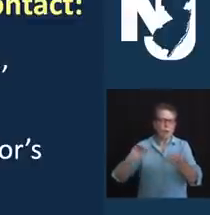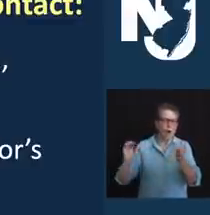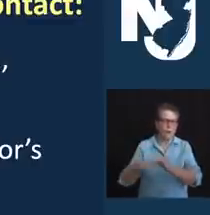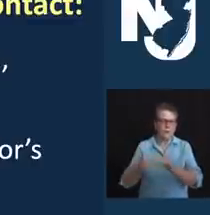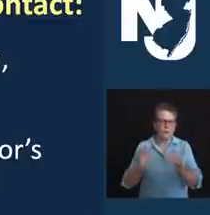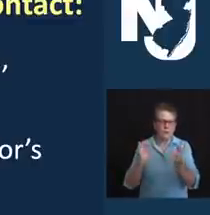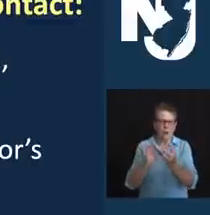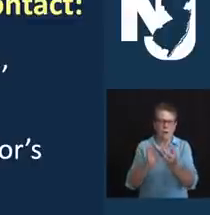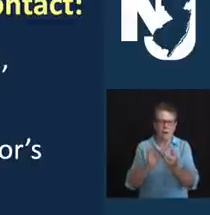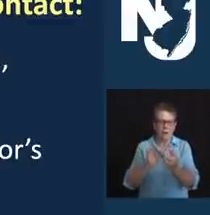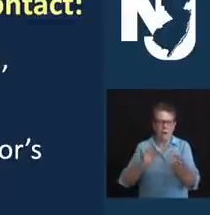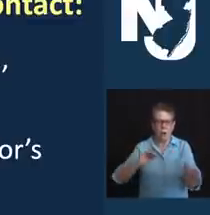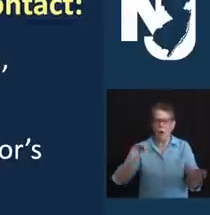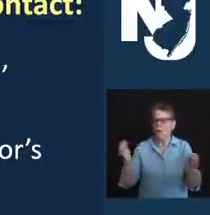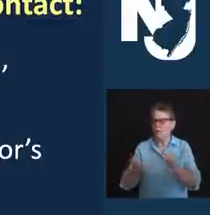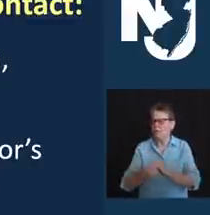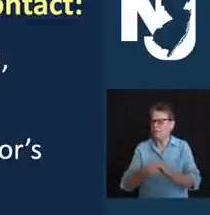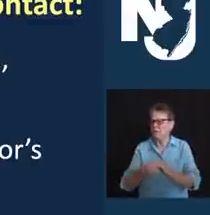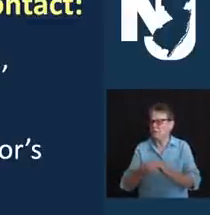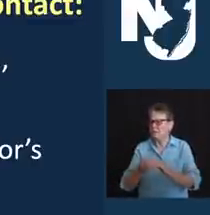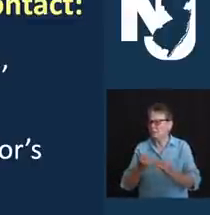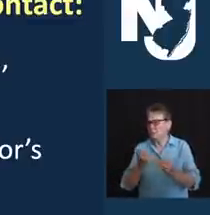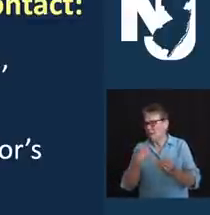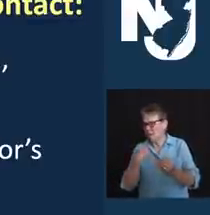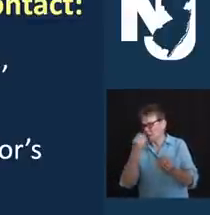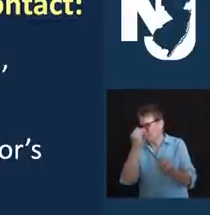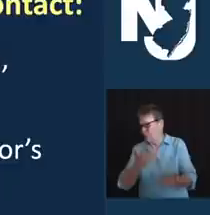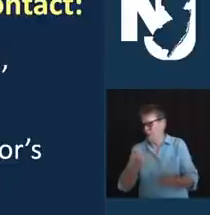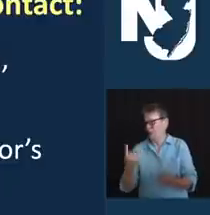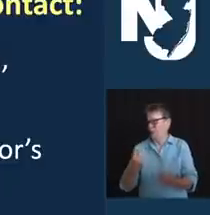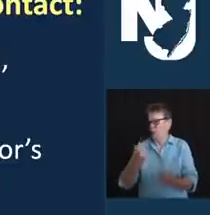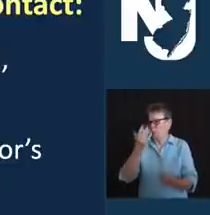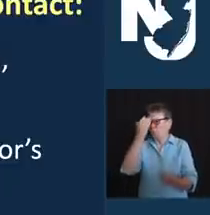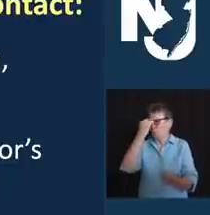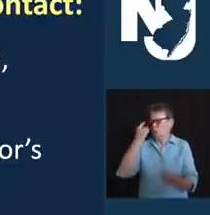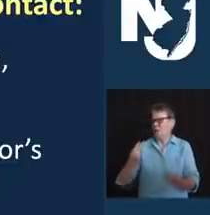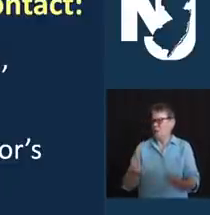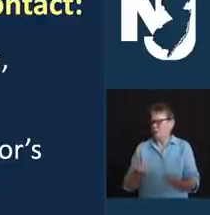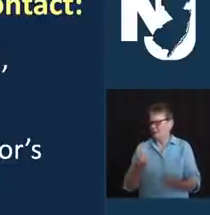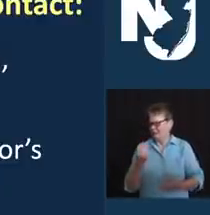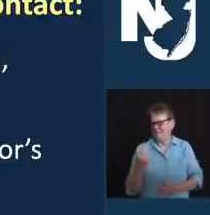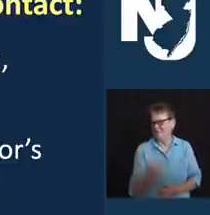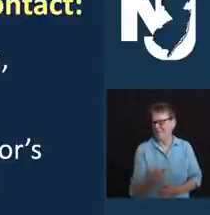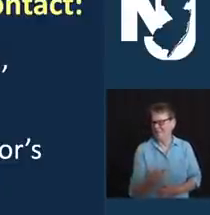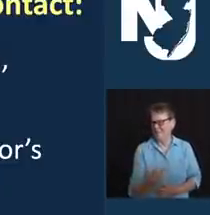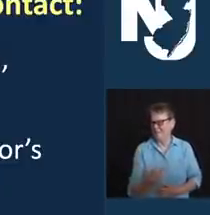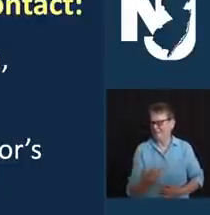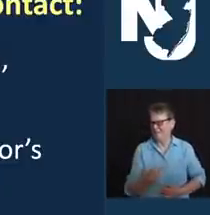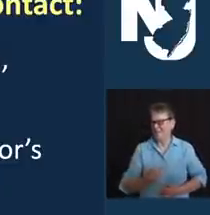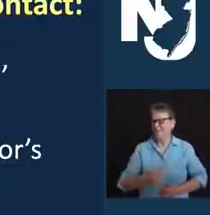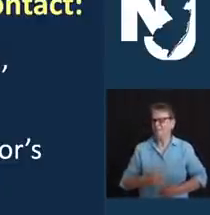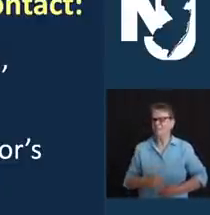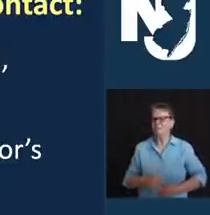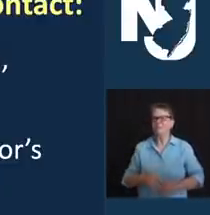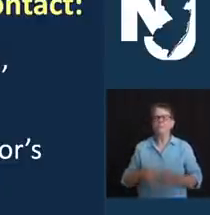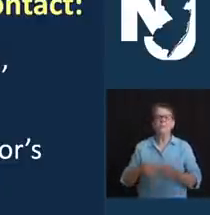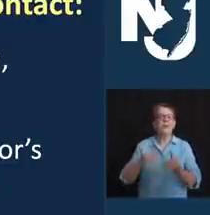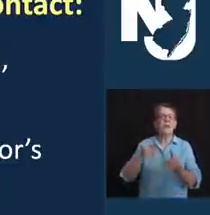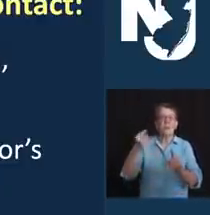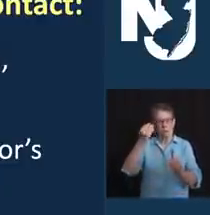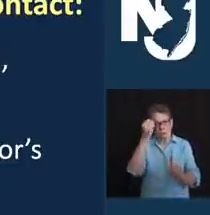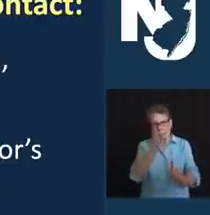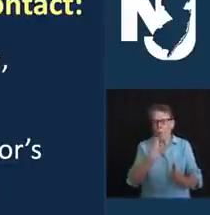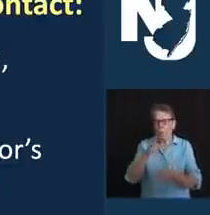njccpo.org/tips. You can see that on the screen as well. Any tips can be kept confidential, but they are all vital to making sure anyone involved in